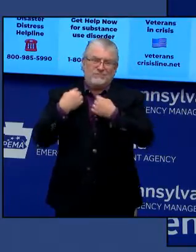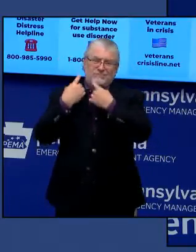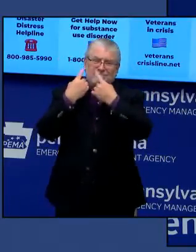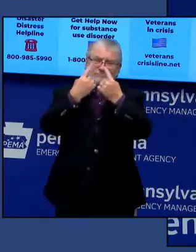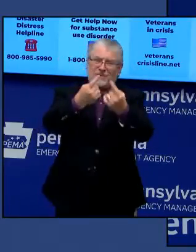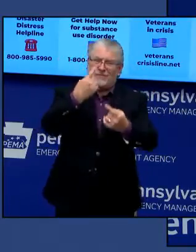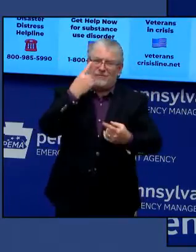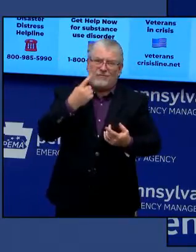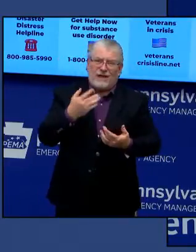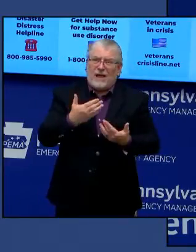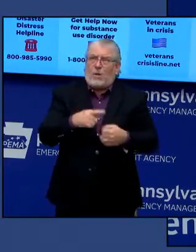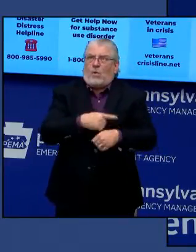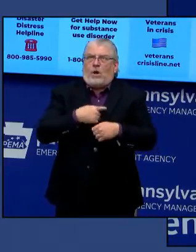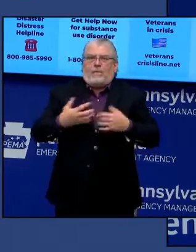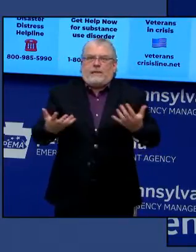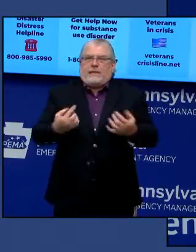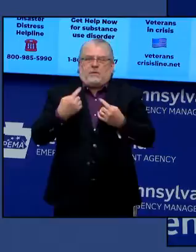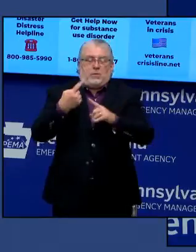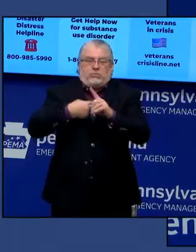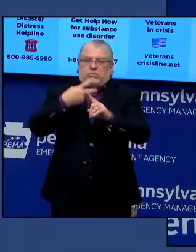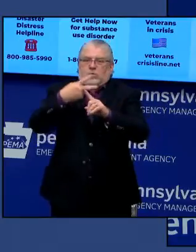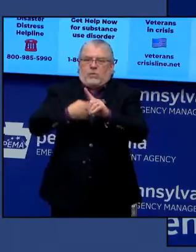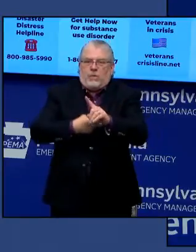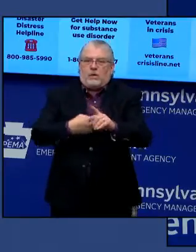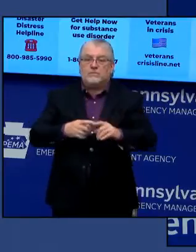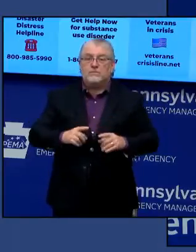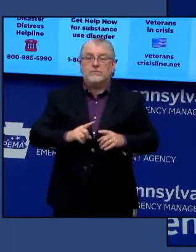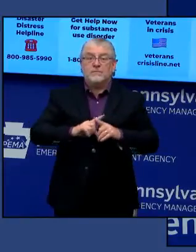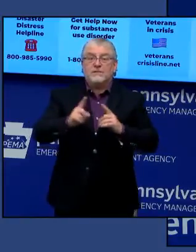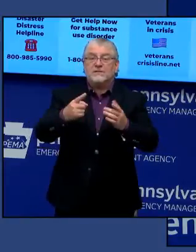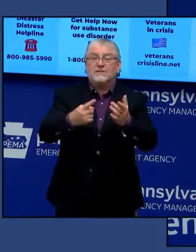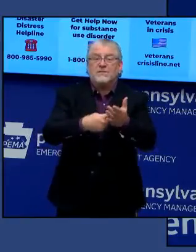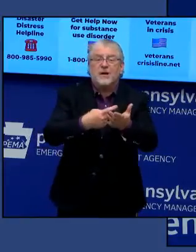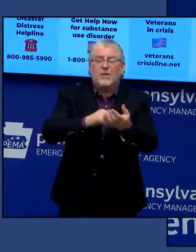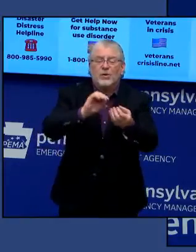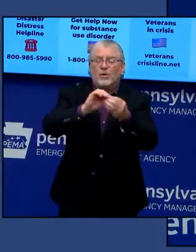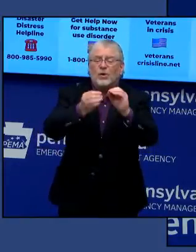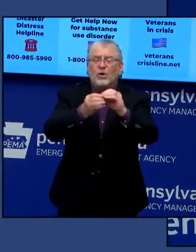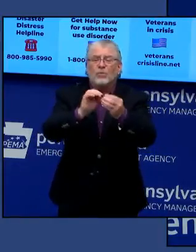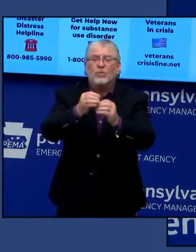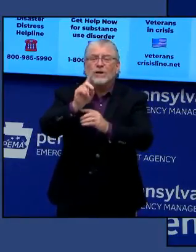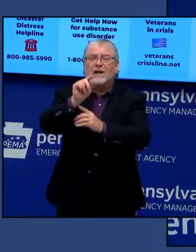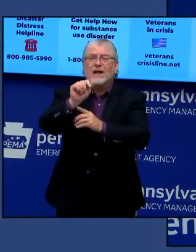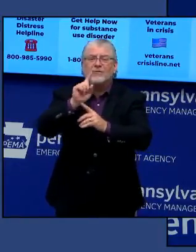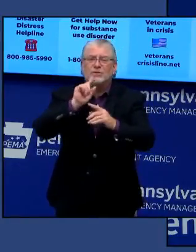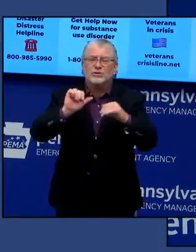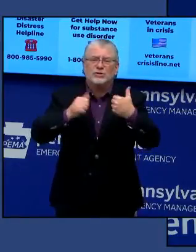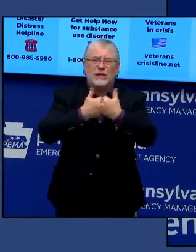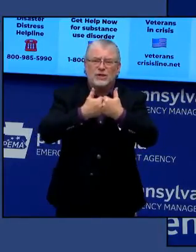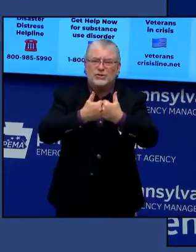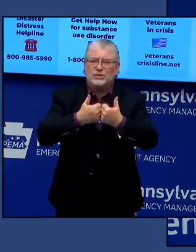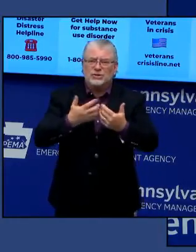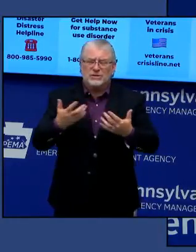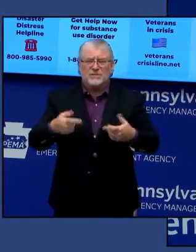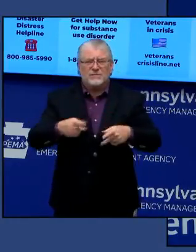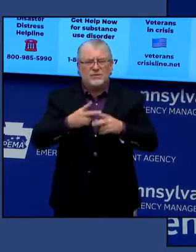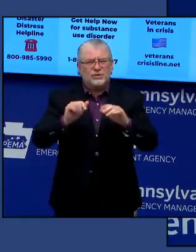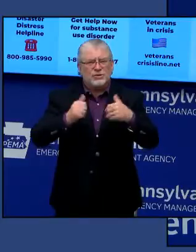are challenges in terms of the data, especially with so many cases and so many deaths. And so really the one thing we